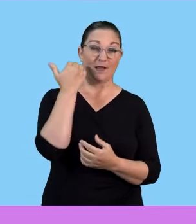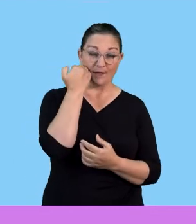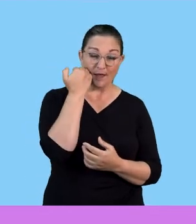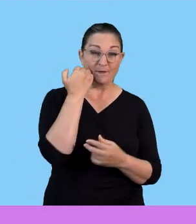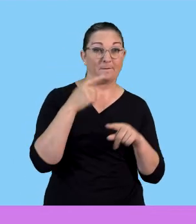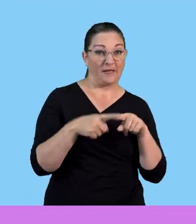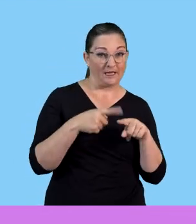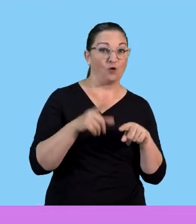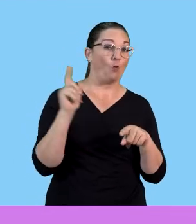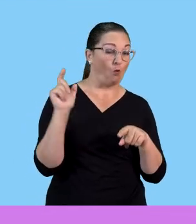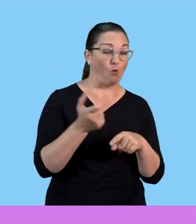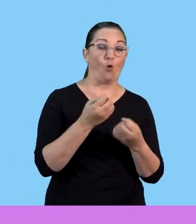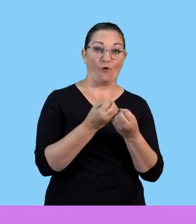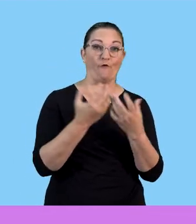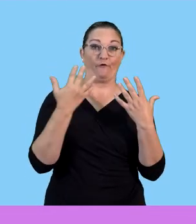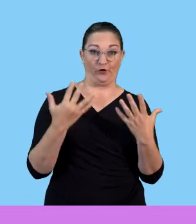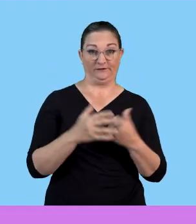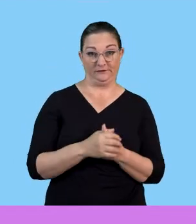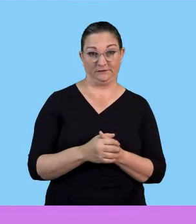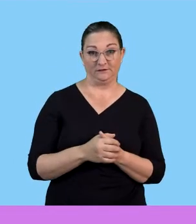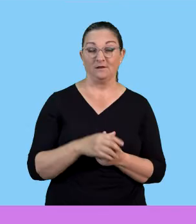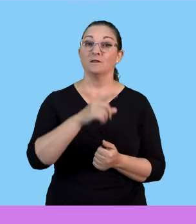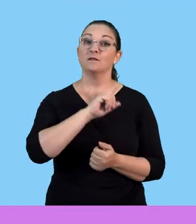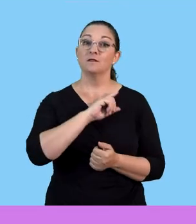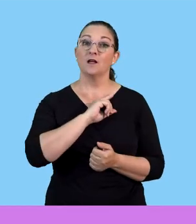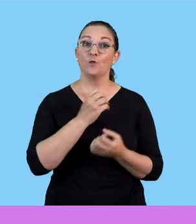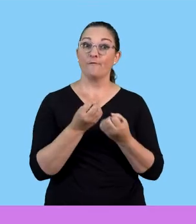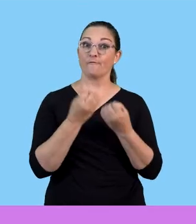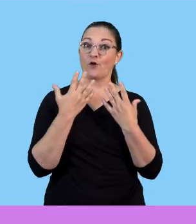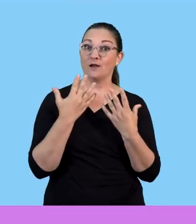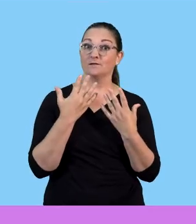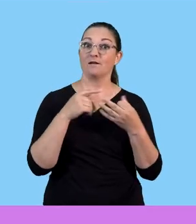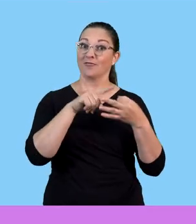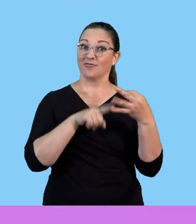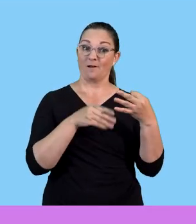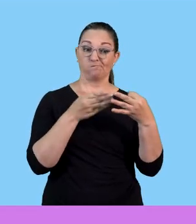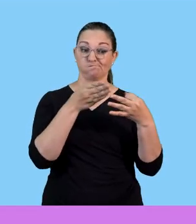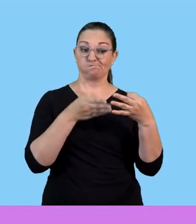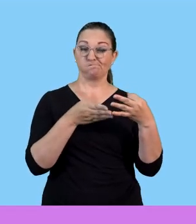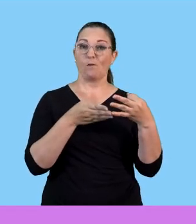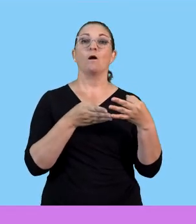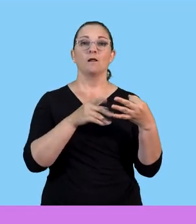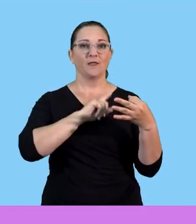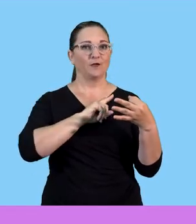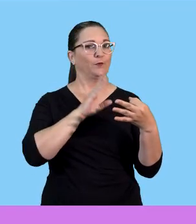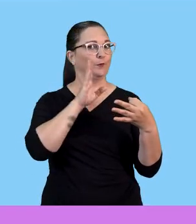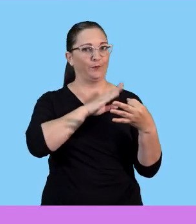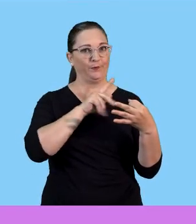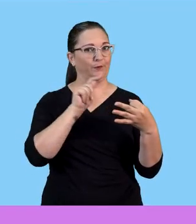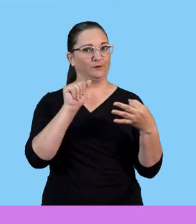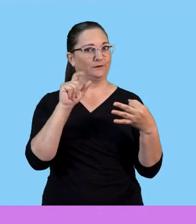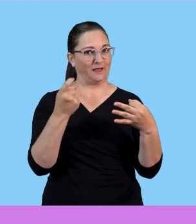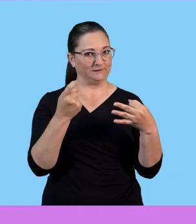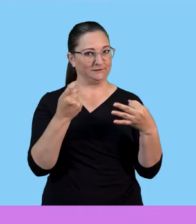potatoes, all fresh vegetables and fruits, meaning those 3 items is